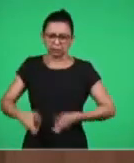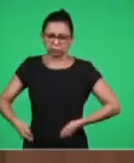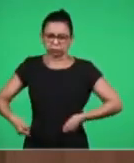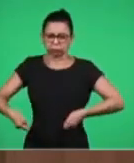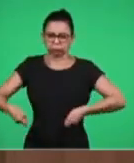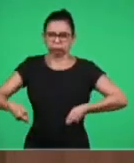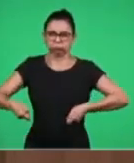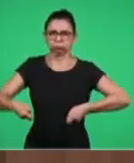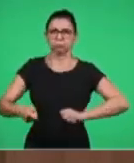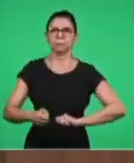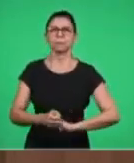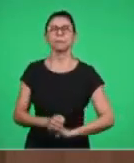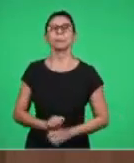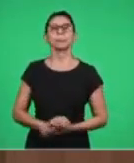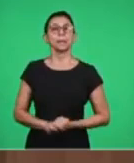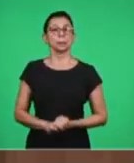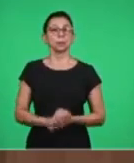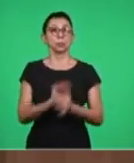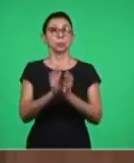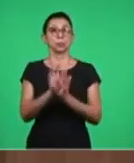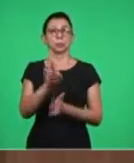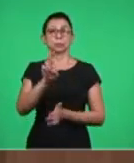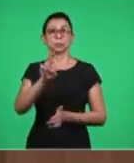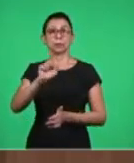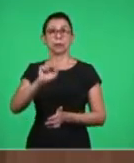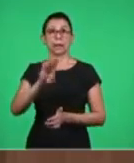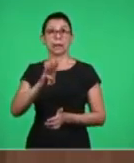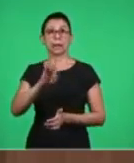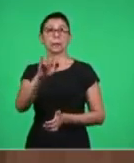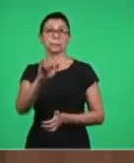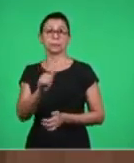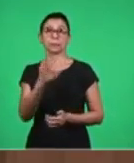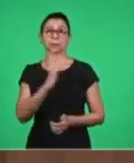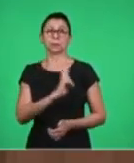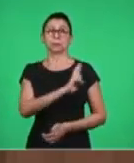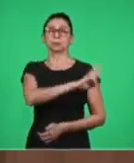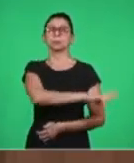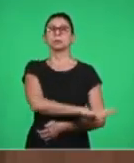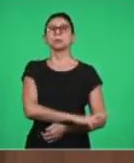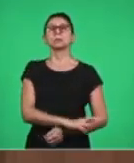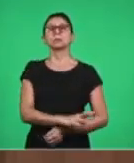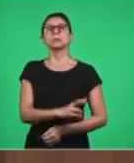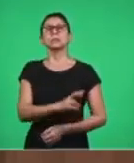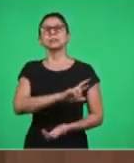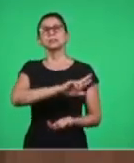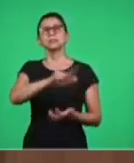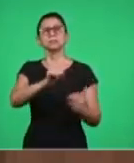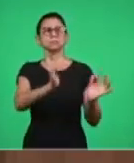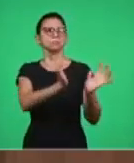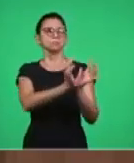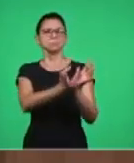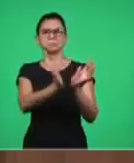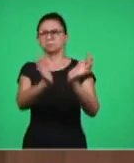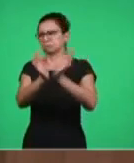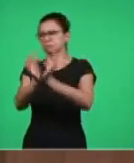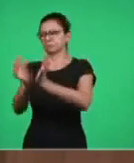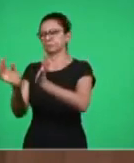part of the group called Rabino. They're religious there. There is another group,